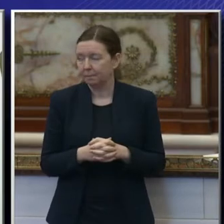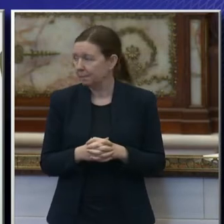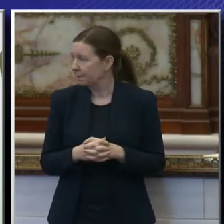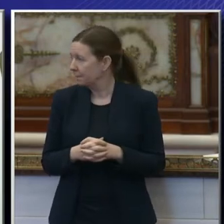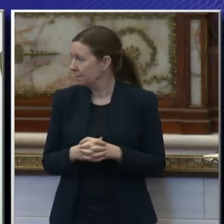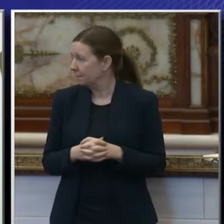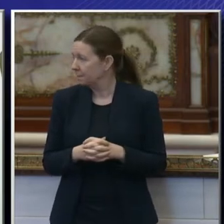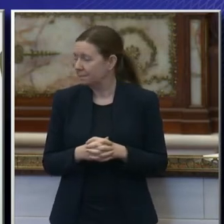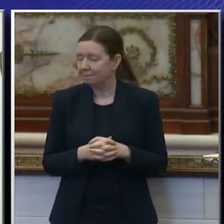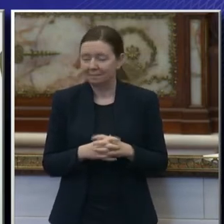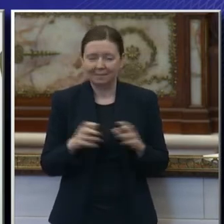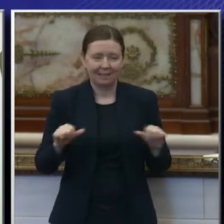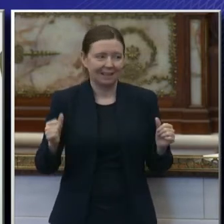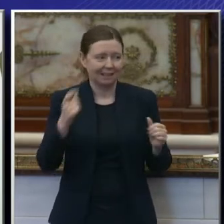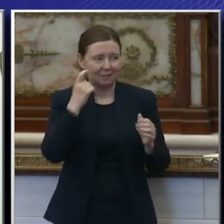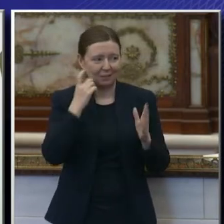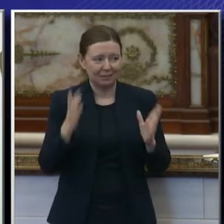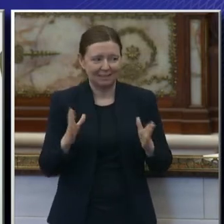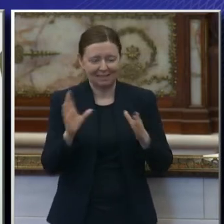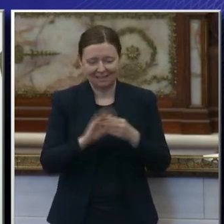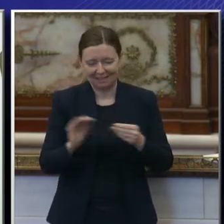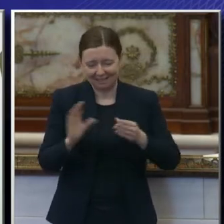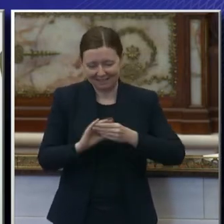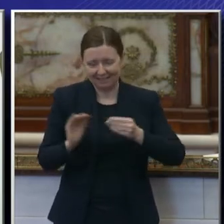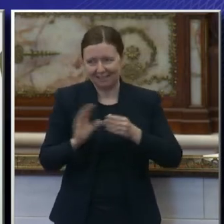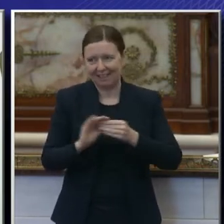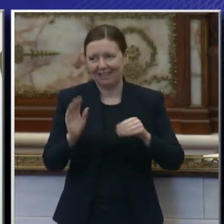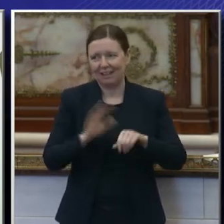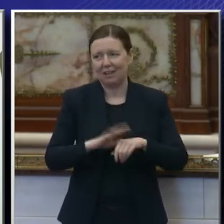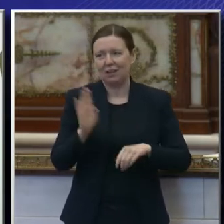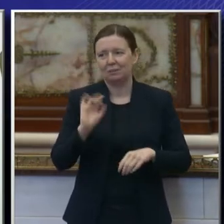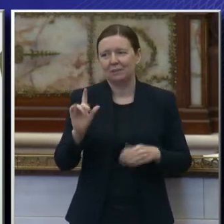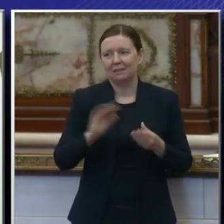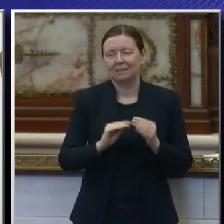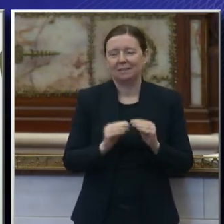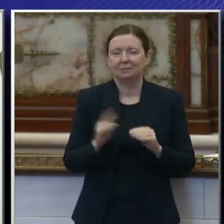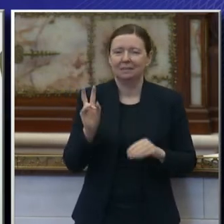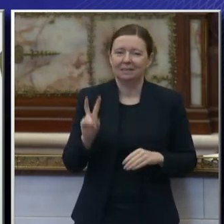Are there any other witnesses to testify on bill number